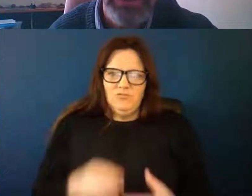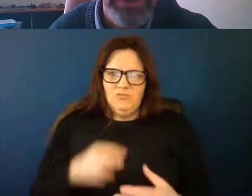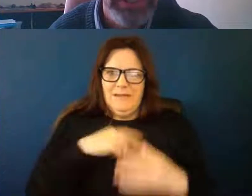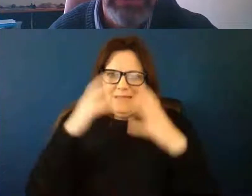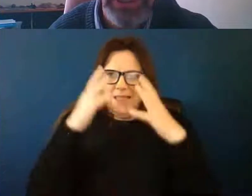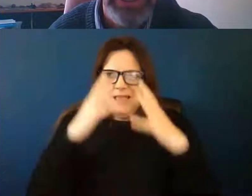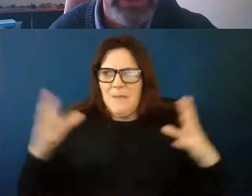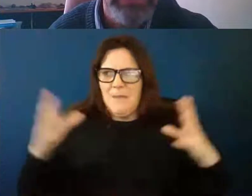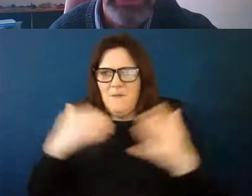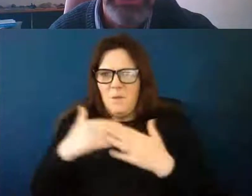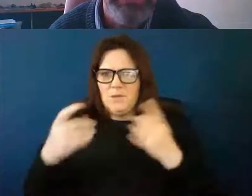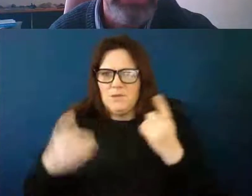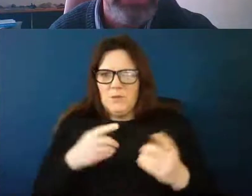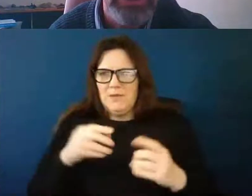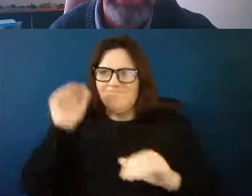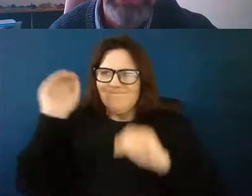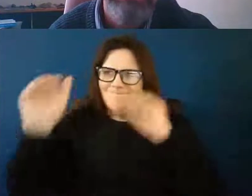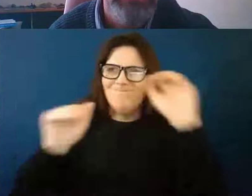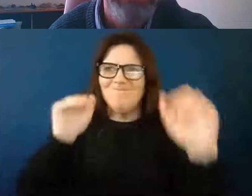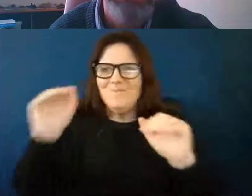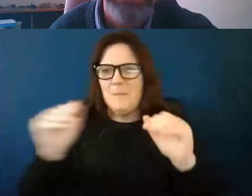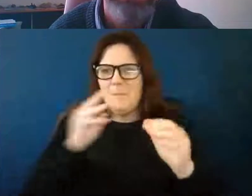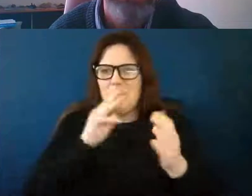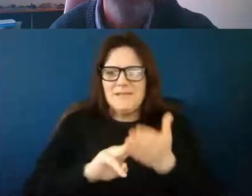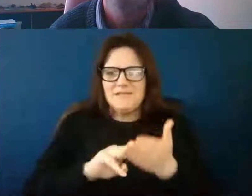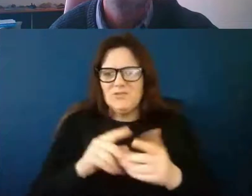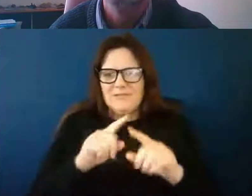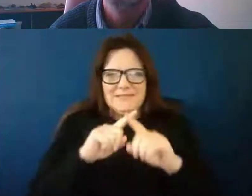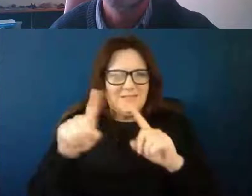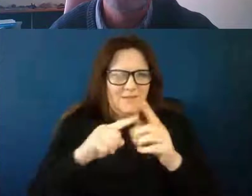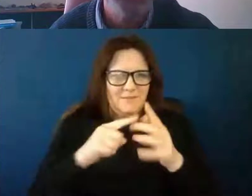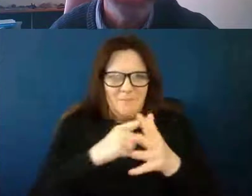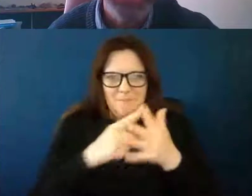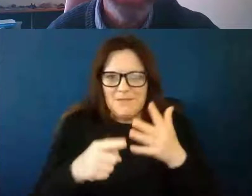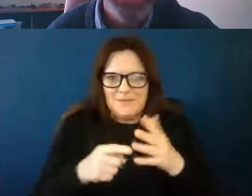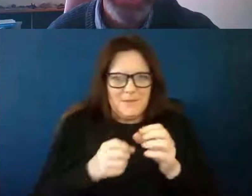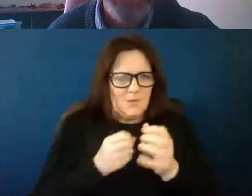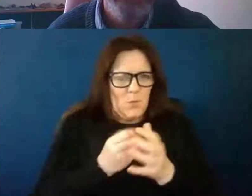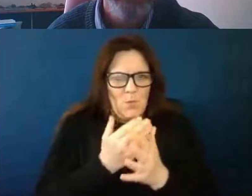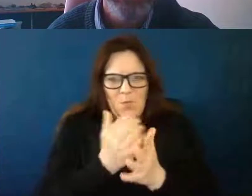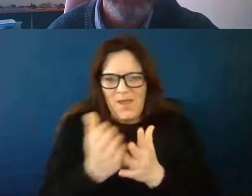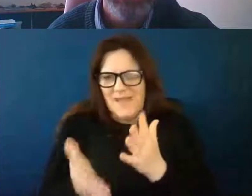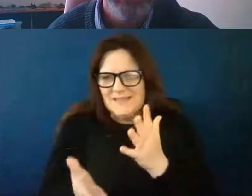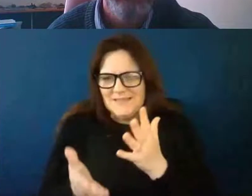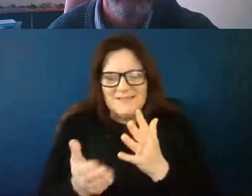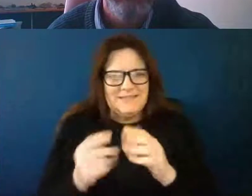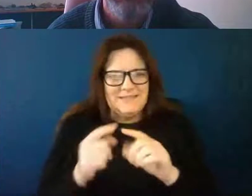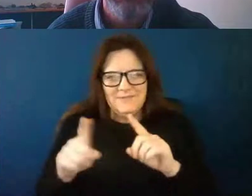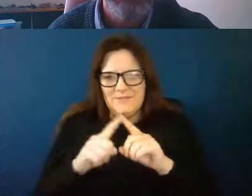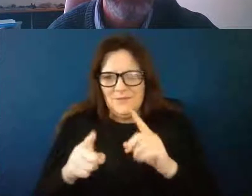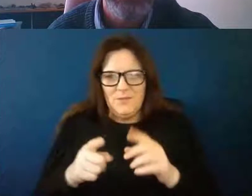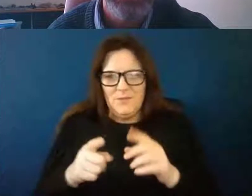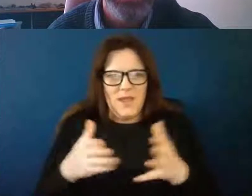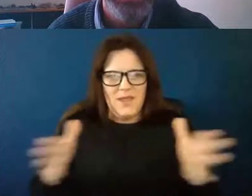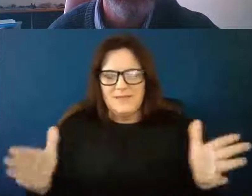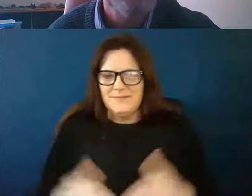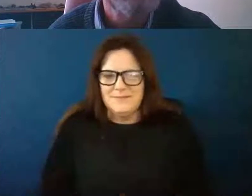amplify what you're doing, get it out, get the message out by multiple means, and